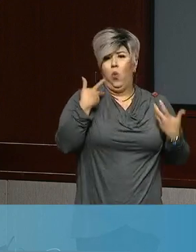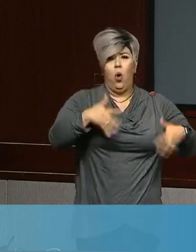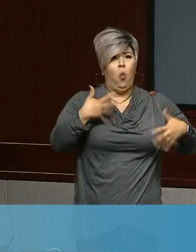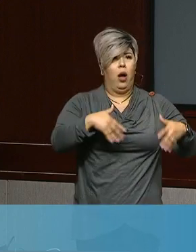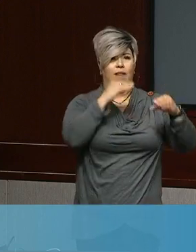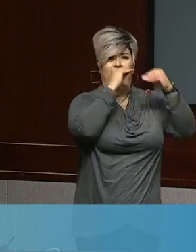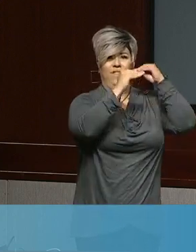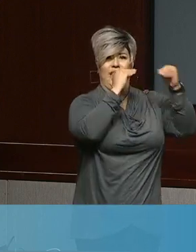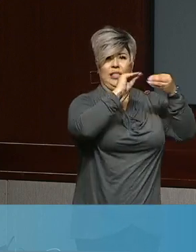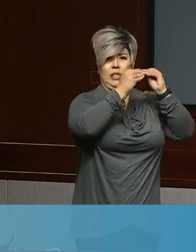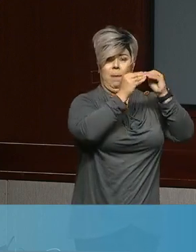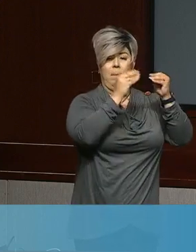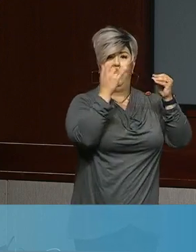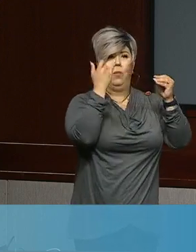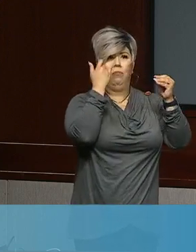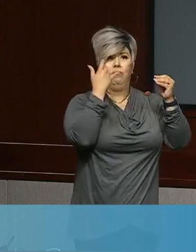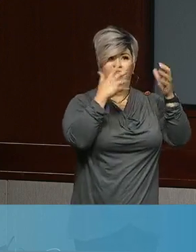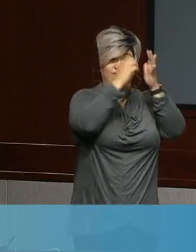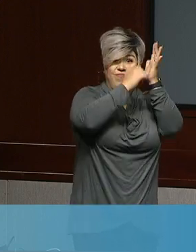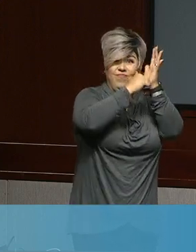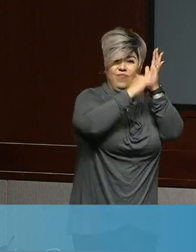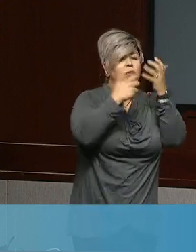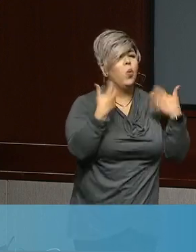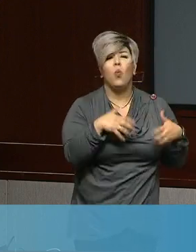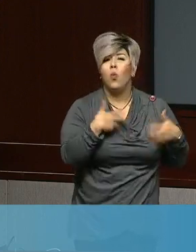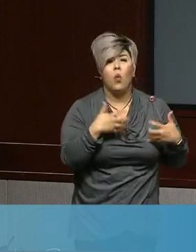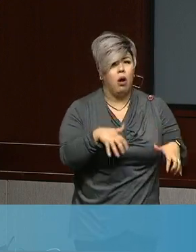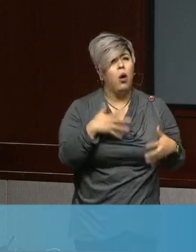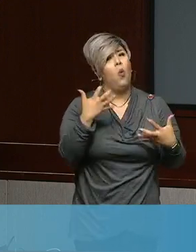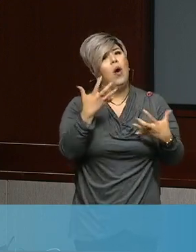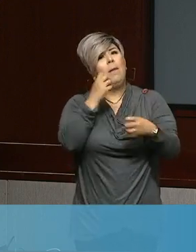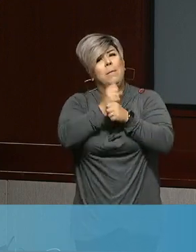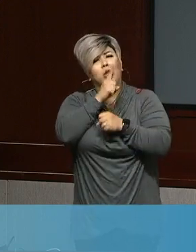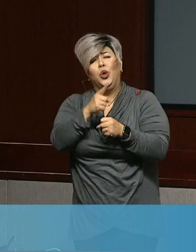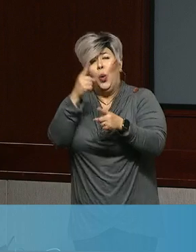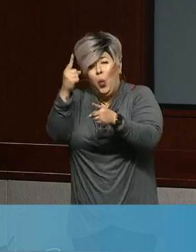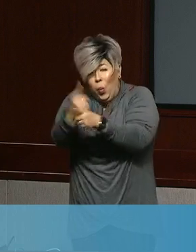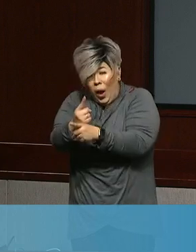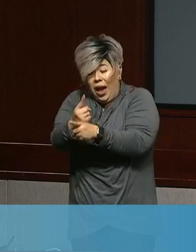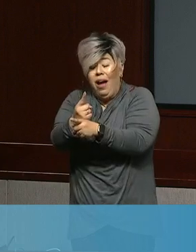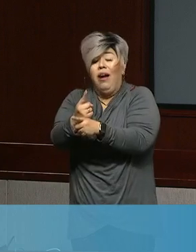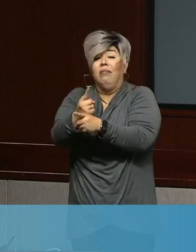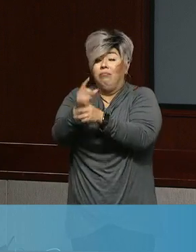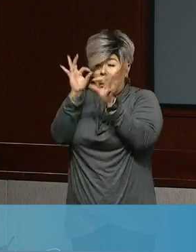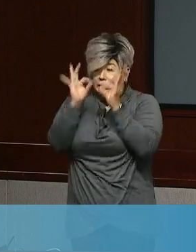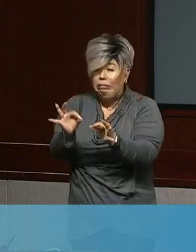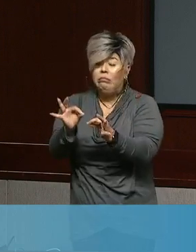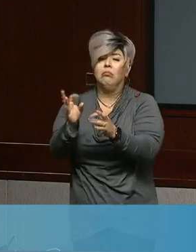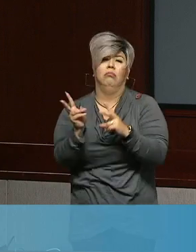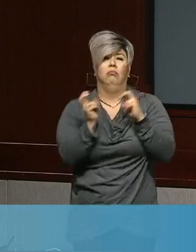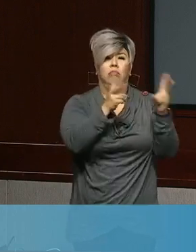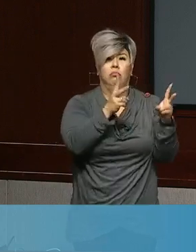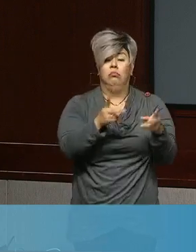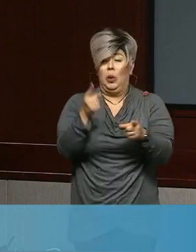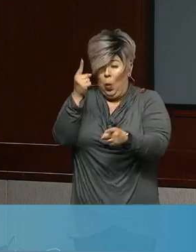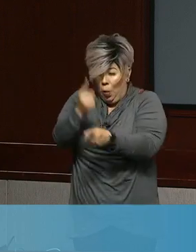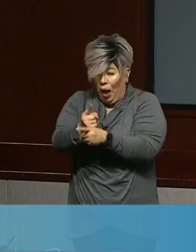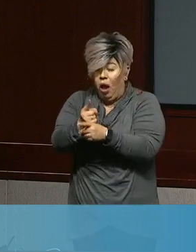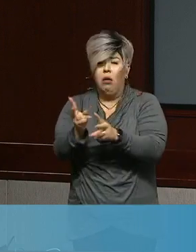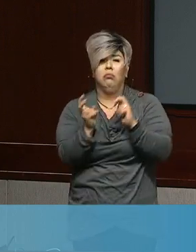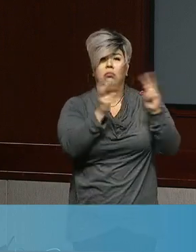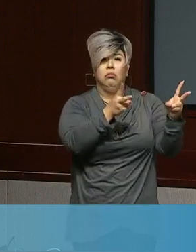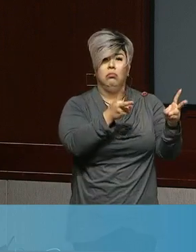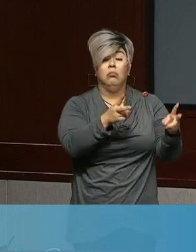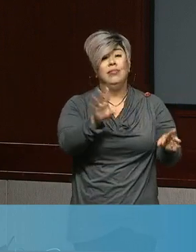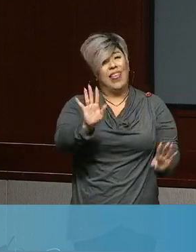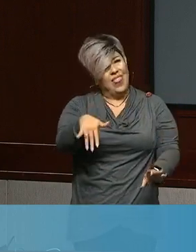hits our local dashboard. The state doesn't wait for that reconciliation or for that double check that we do locally. They just post it the moment they get a positive lab